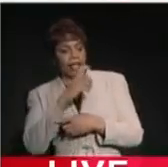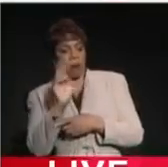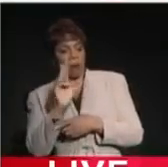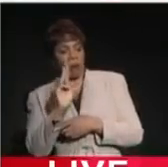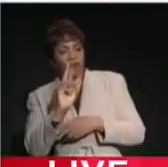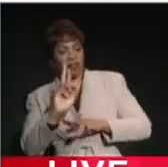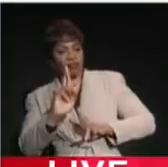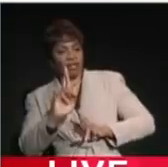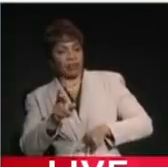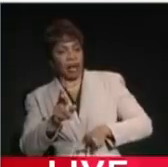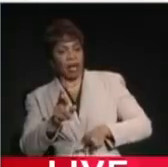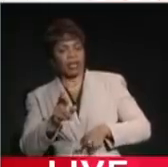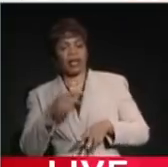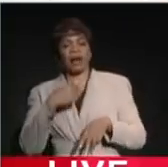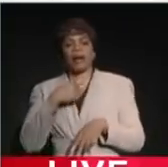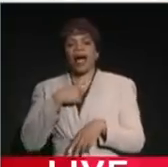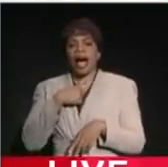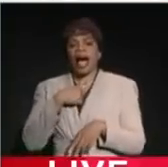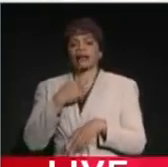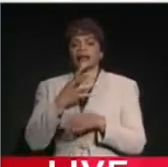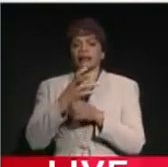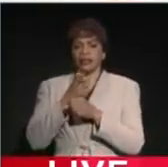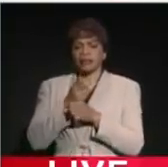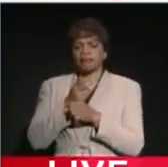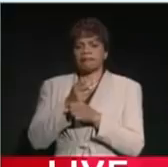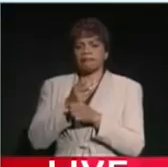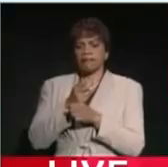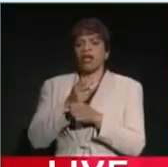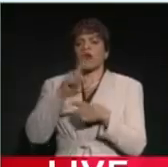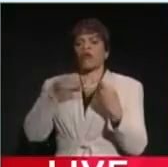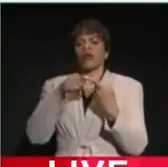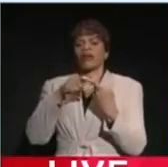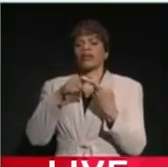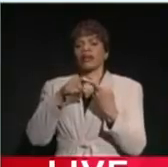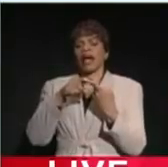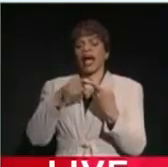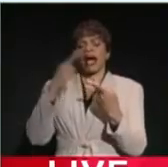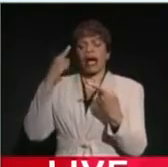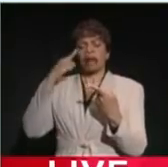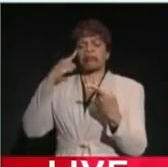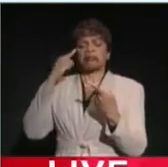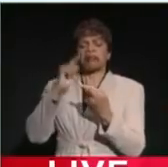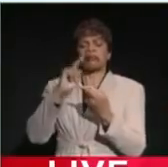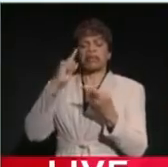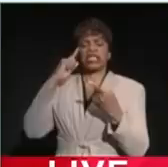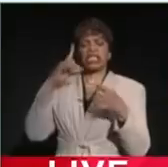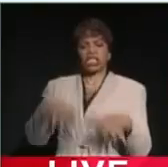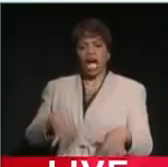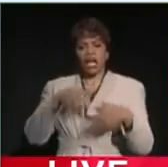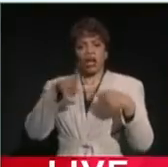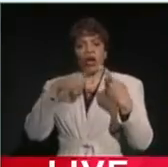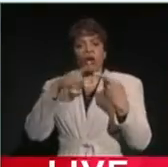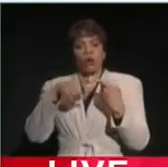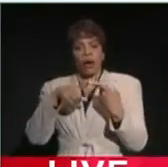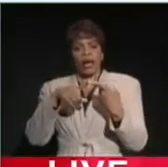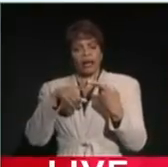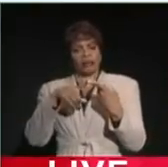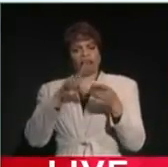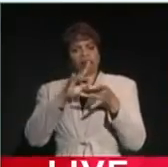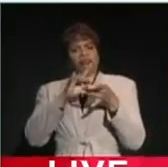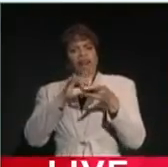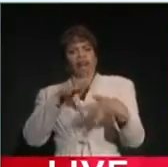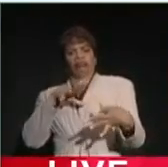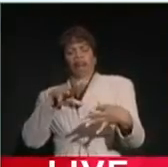I do. I was the sheriff of Monmouth County, and when I became the sheriff, I was shocked to find out that we could release a violent criminal from our